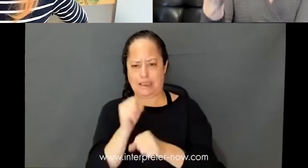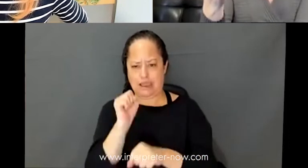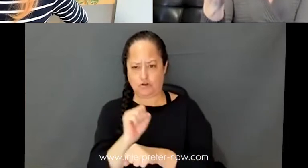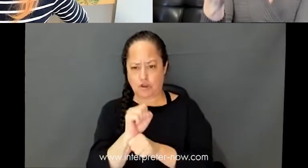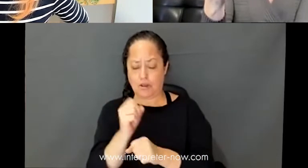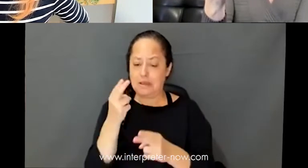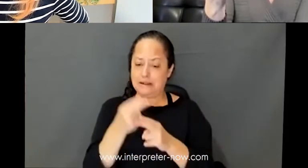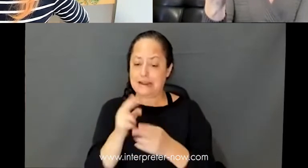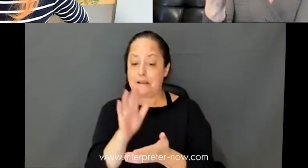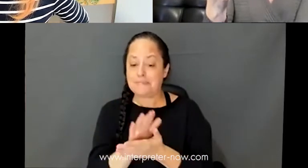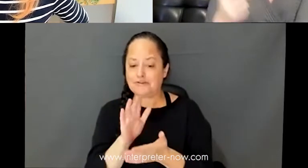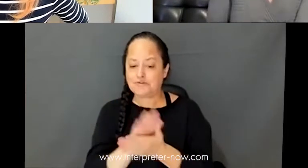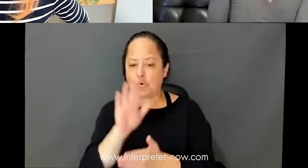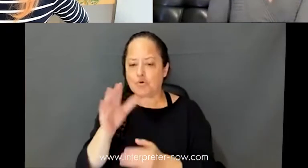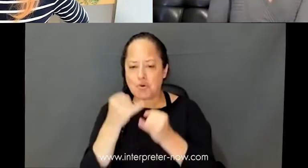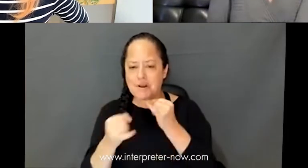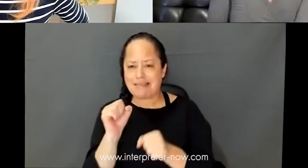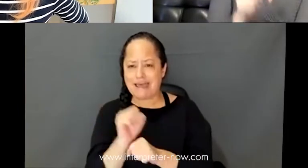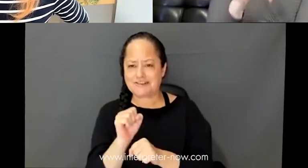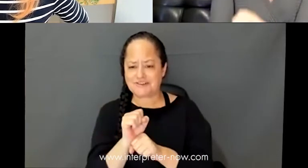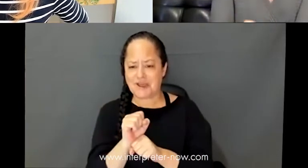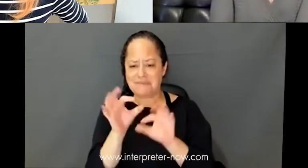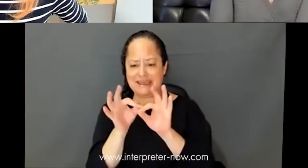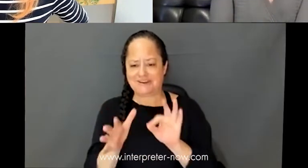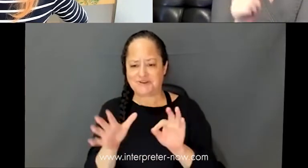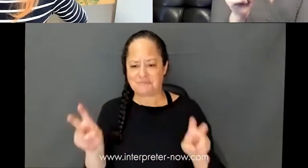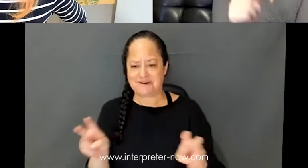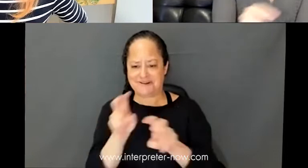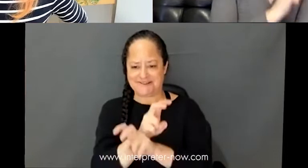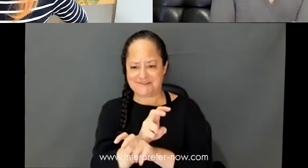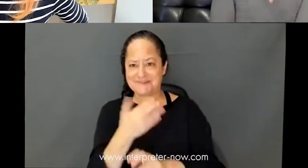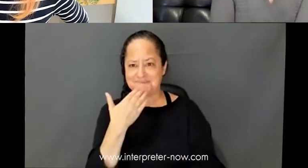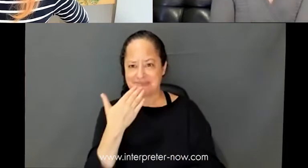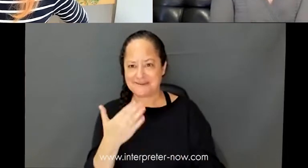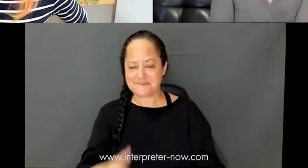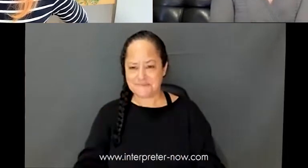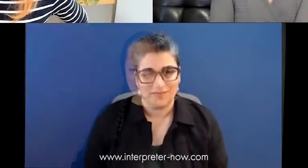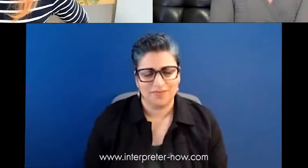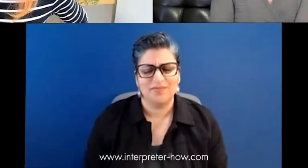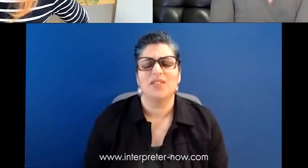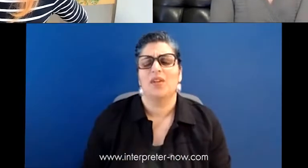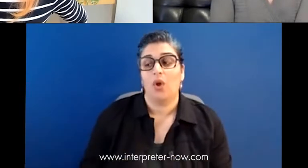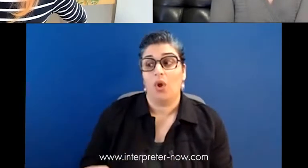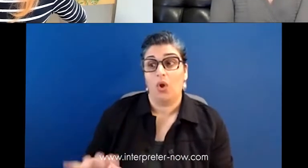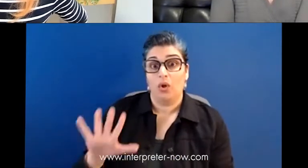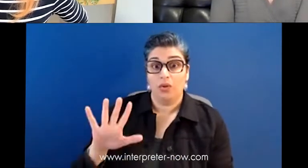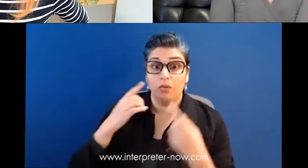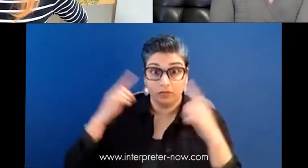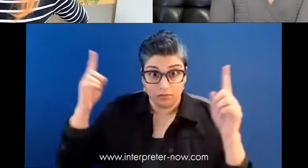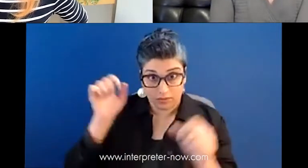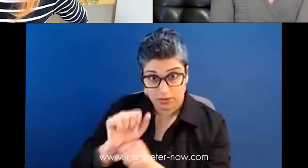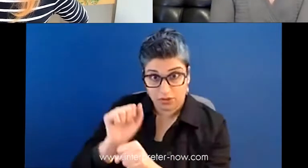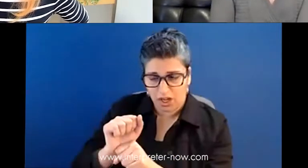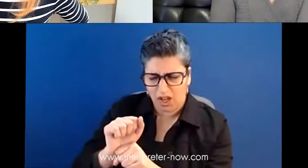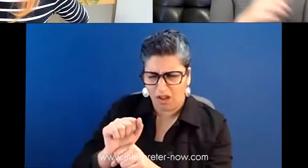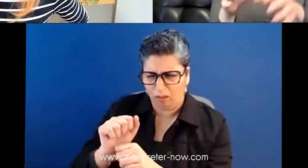school, and your last job? What predicts you'll be good at the job? And